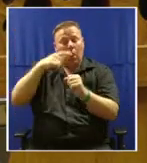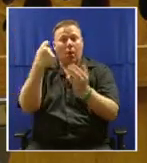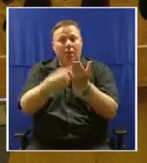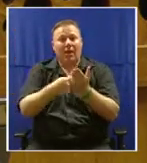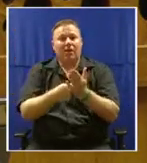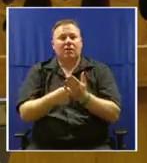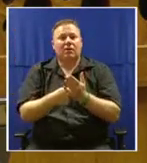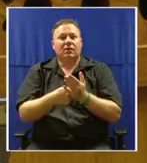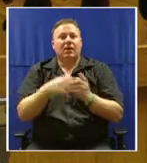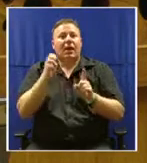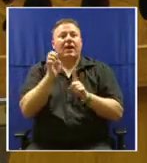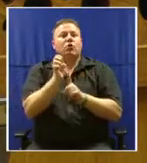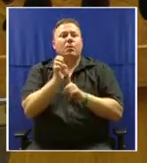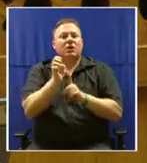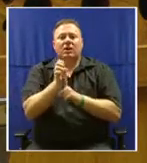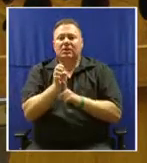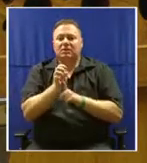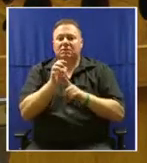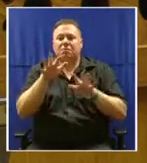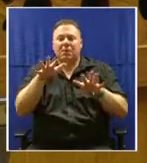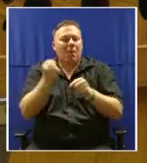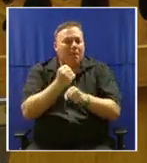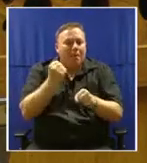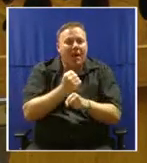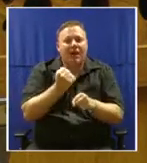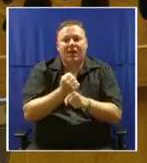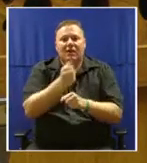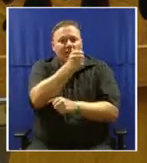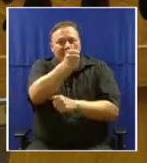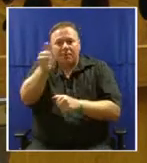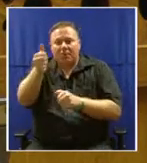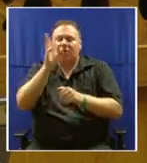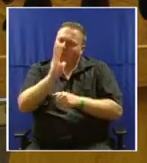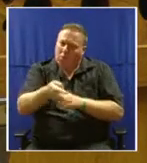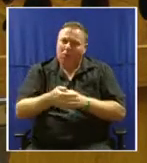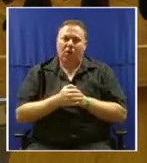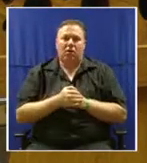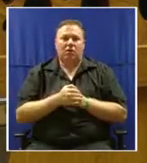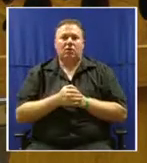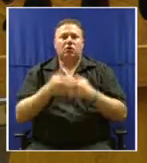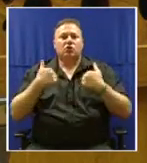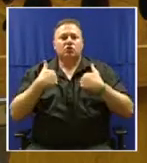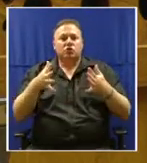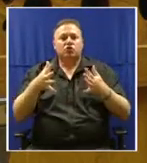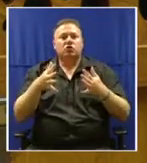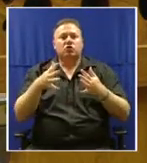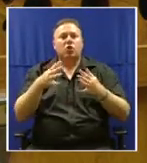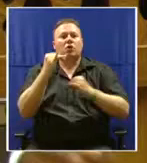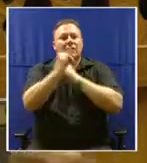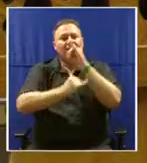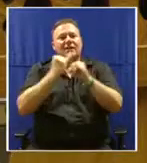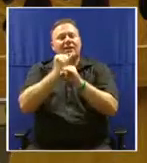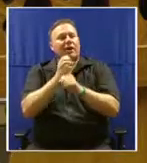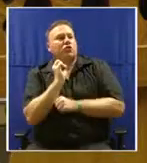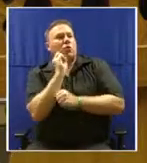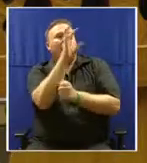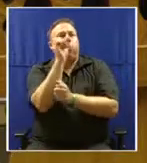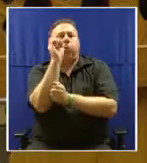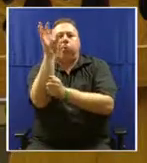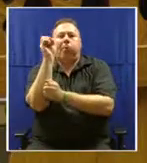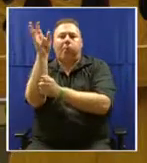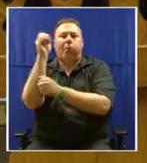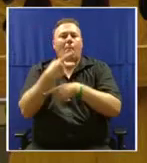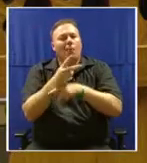entrepreneurs will start making them. And entrepreneurs will start exporting them and competing with the rest of the